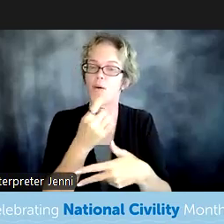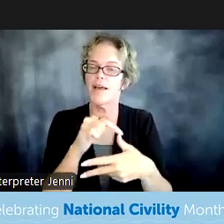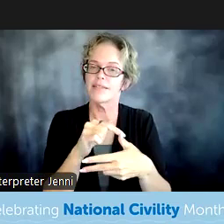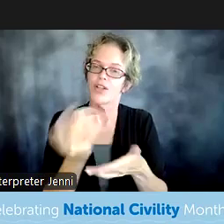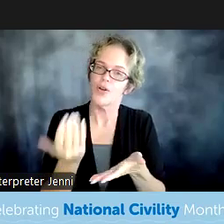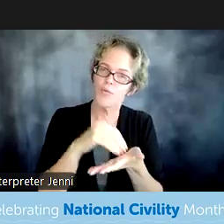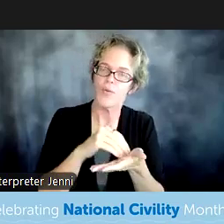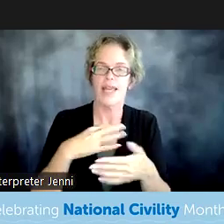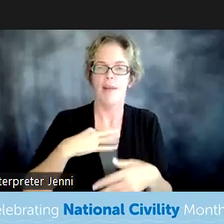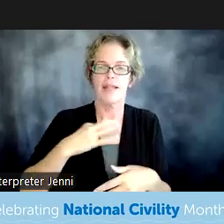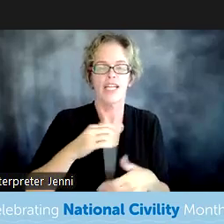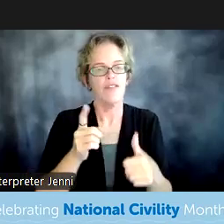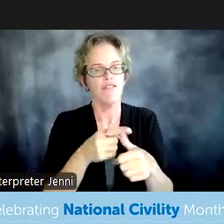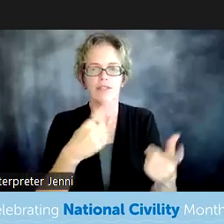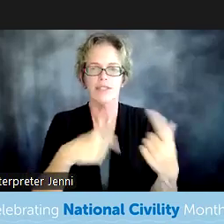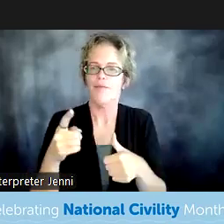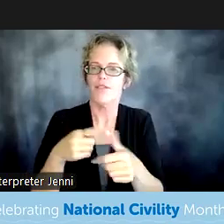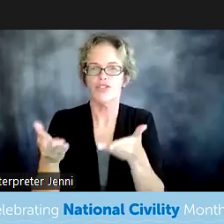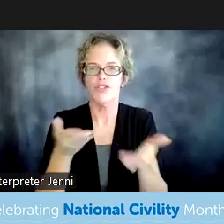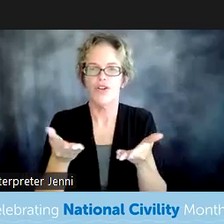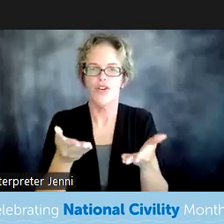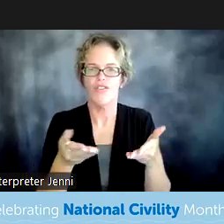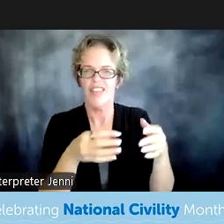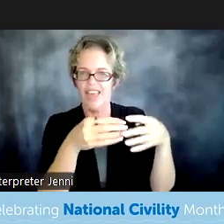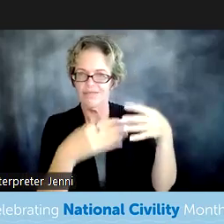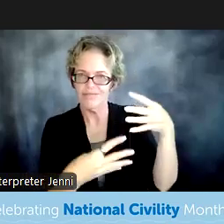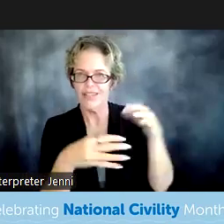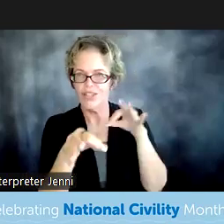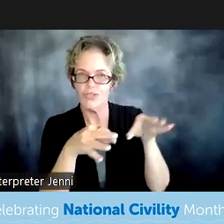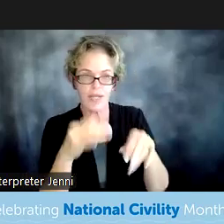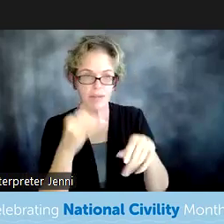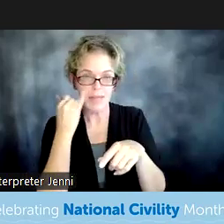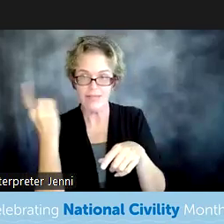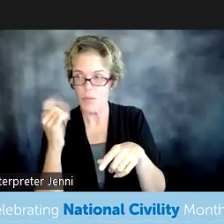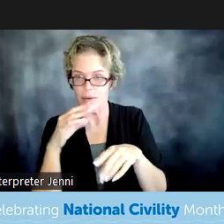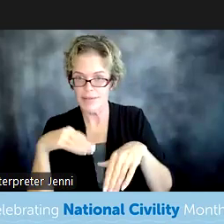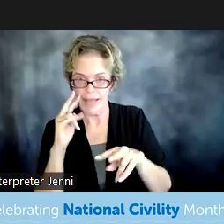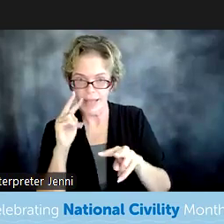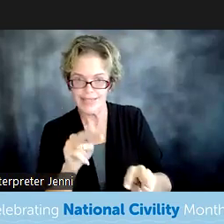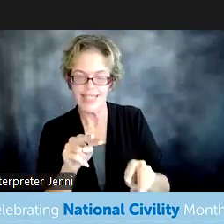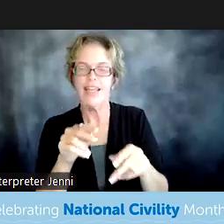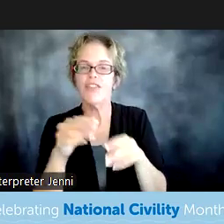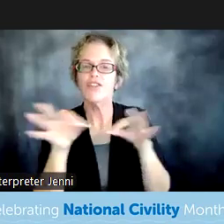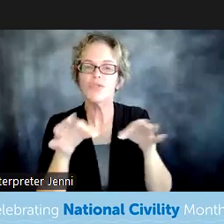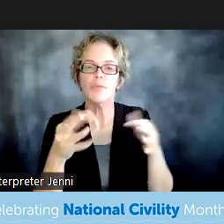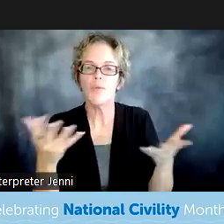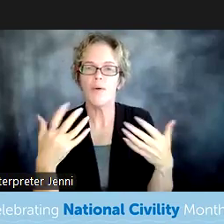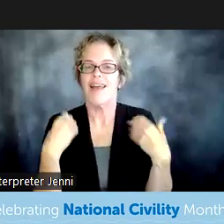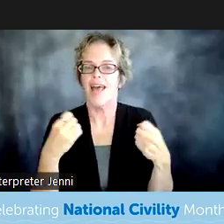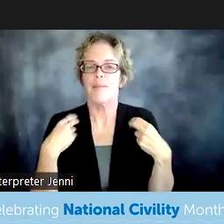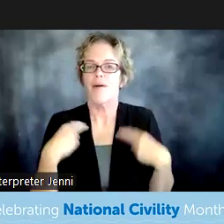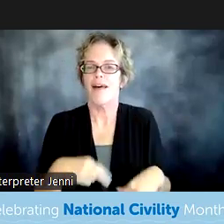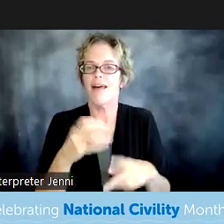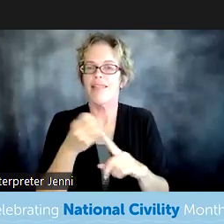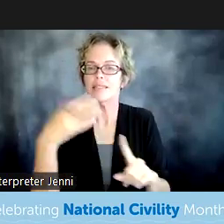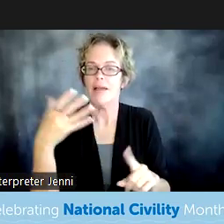first come, first serve. And again, just the description for that in case folks came in a little bit late or didn't see it. The description is App Health expansion openings